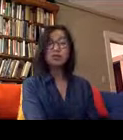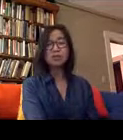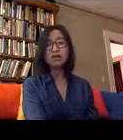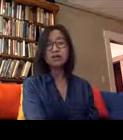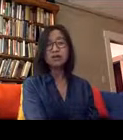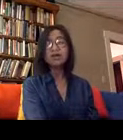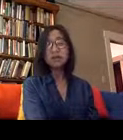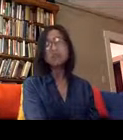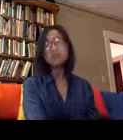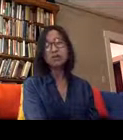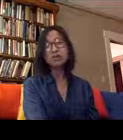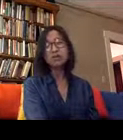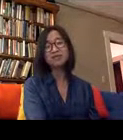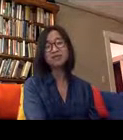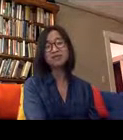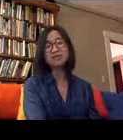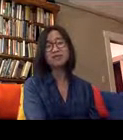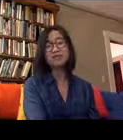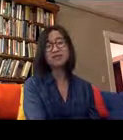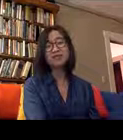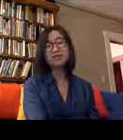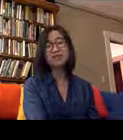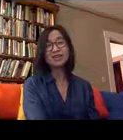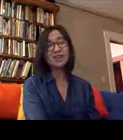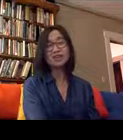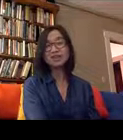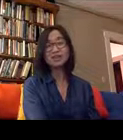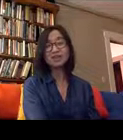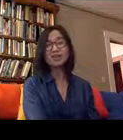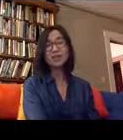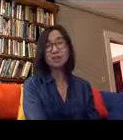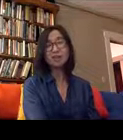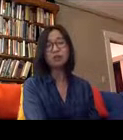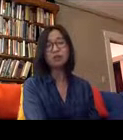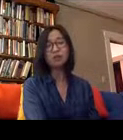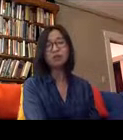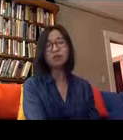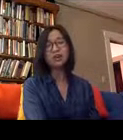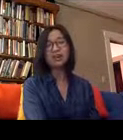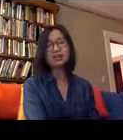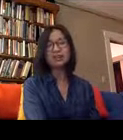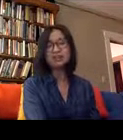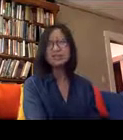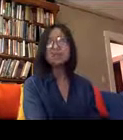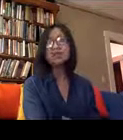hard work heals me. And I love hard work